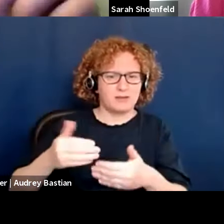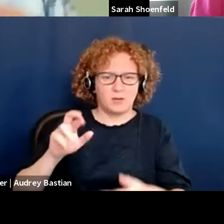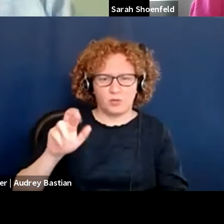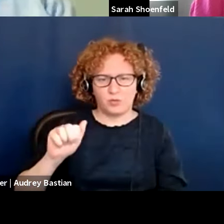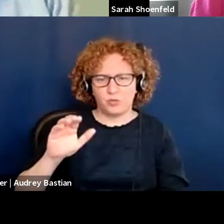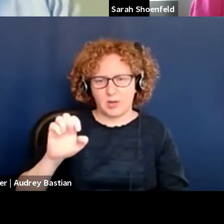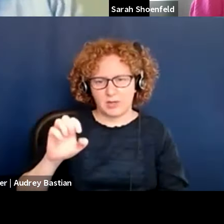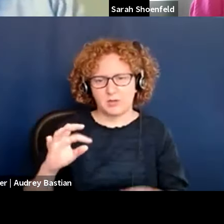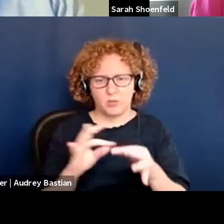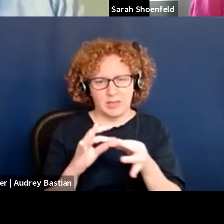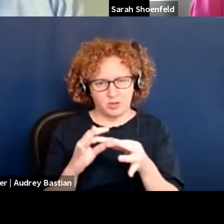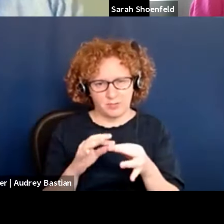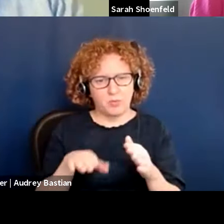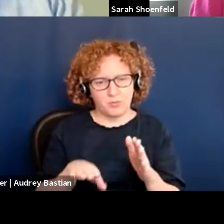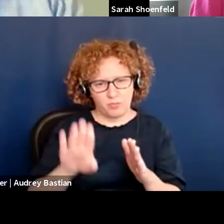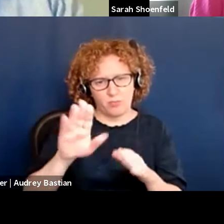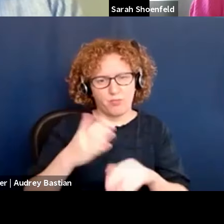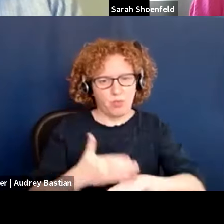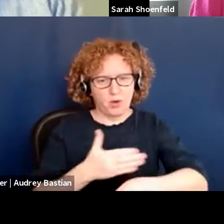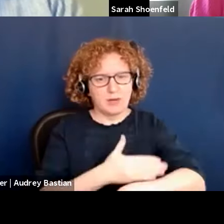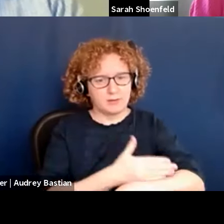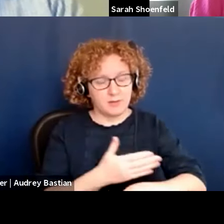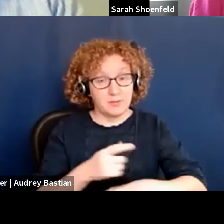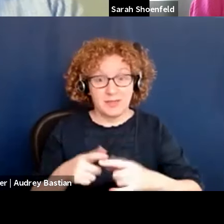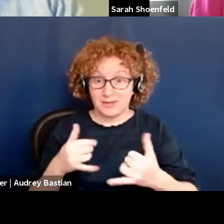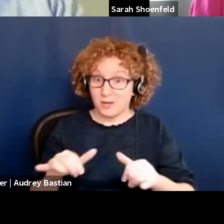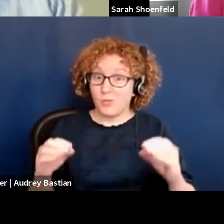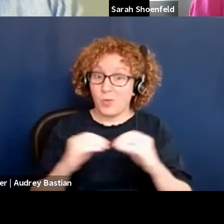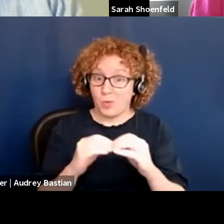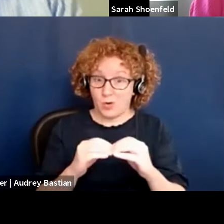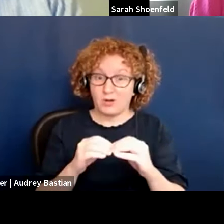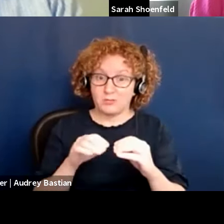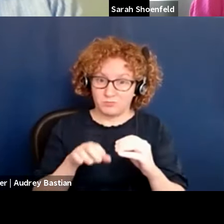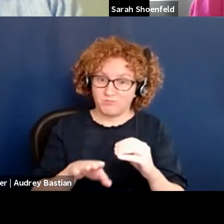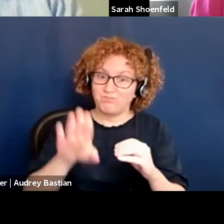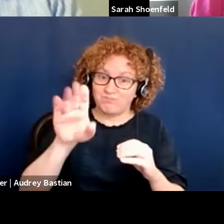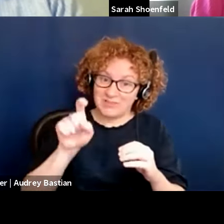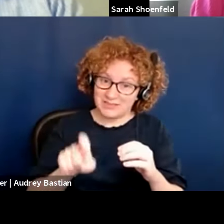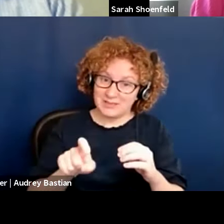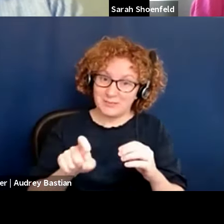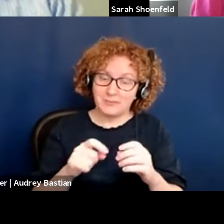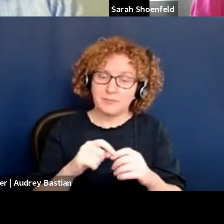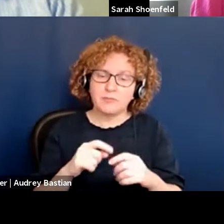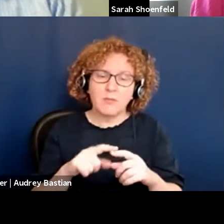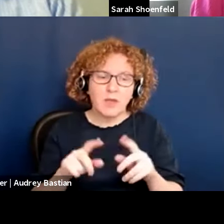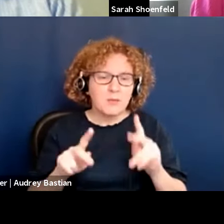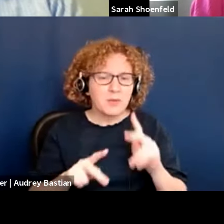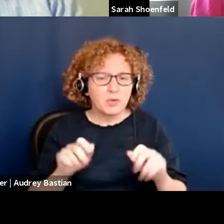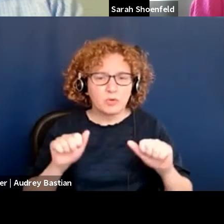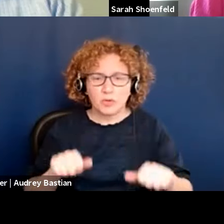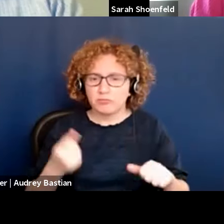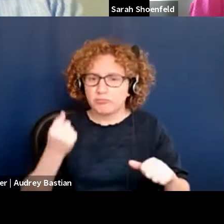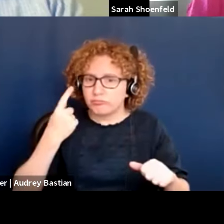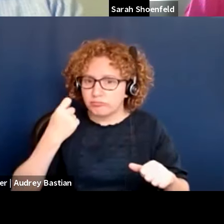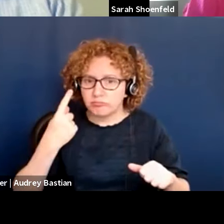race relationships. But still, we know we have a long way to go. But if people could just